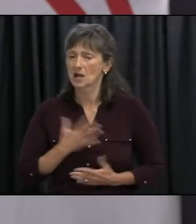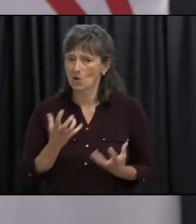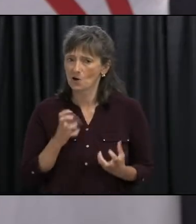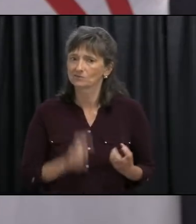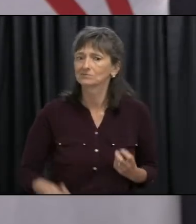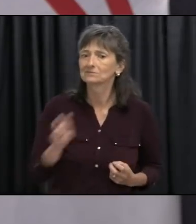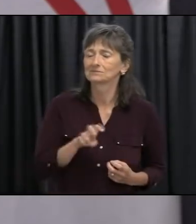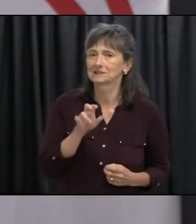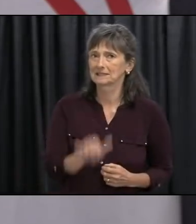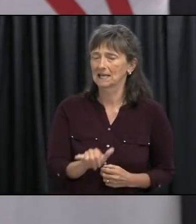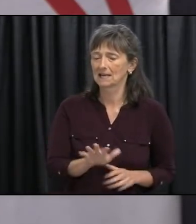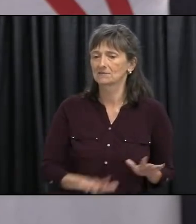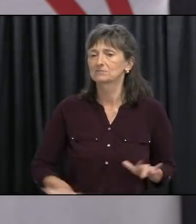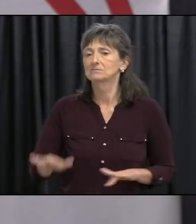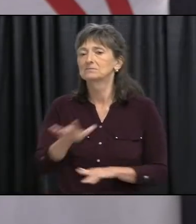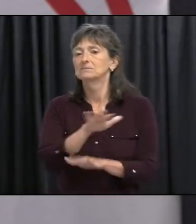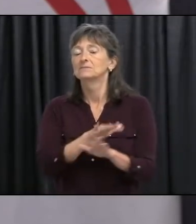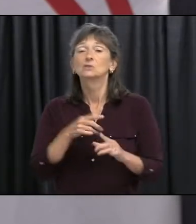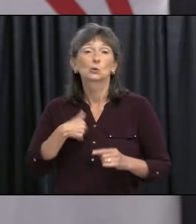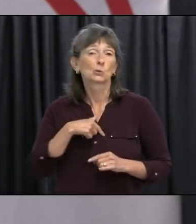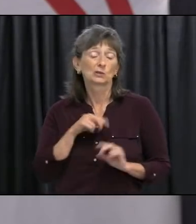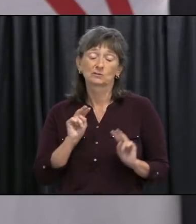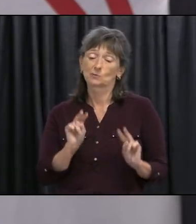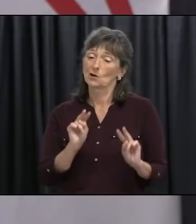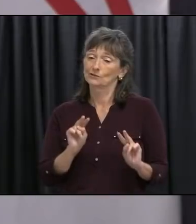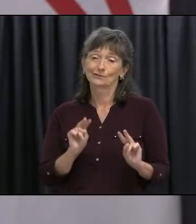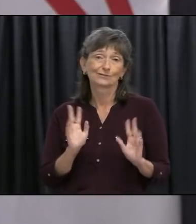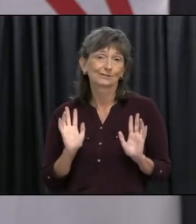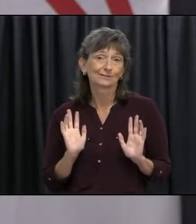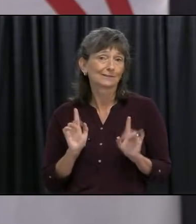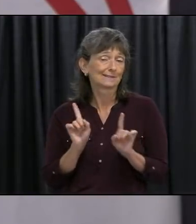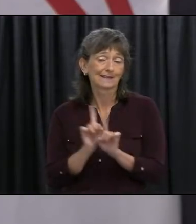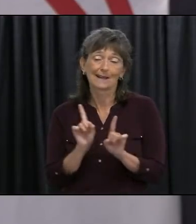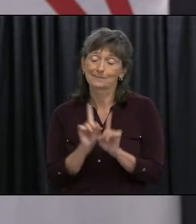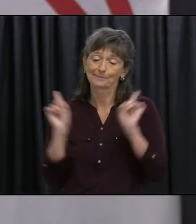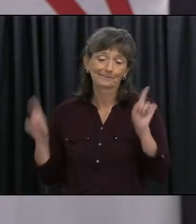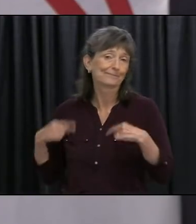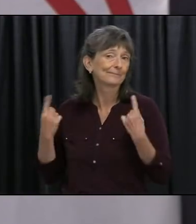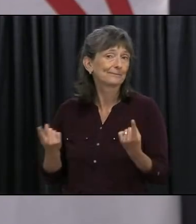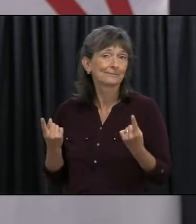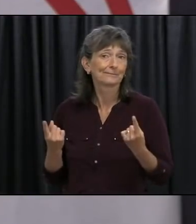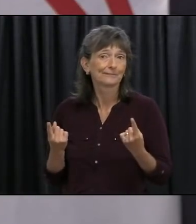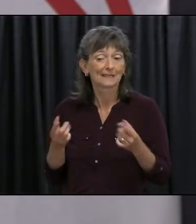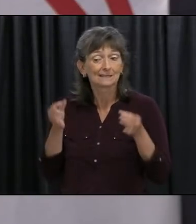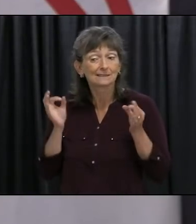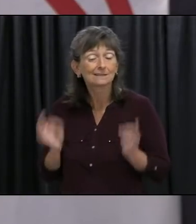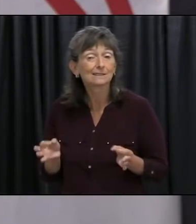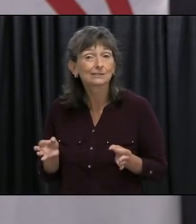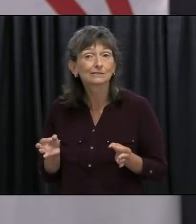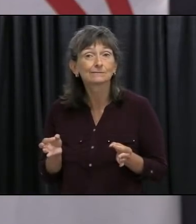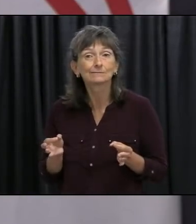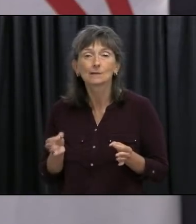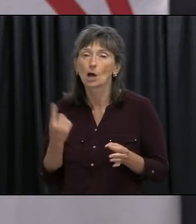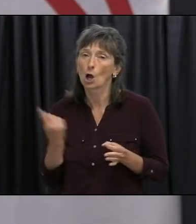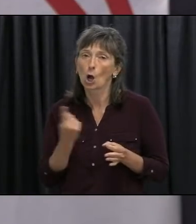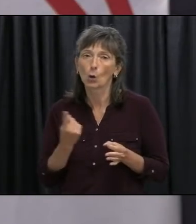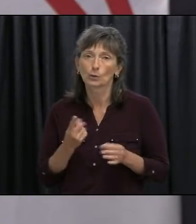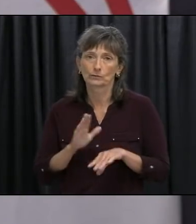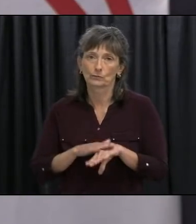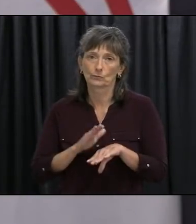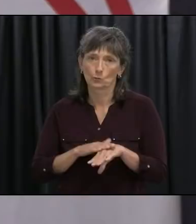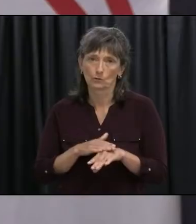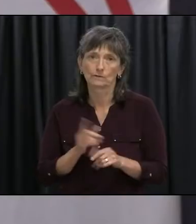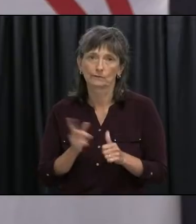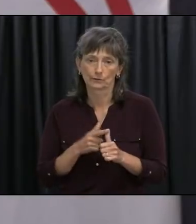monitor this, use the science and the evidence like we have in the past. Any decision will be made well in advance of giving people time to travel,